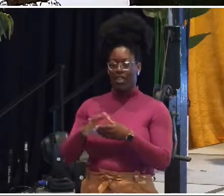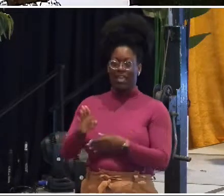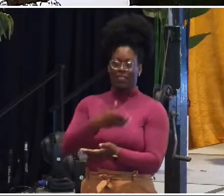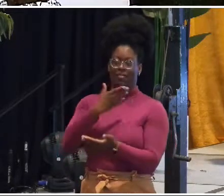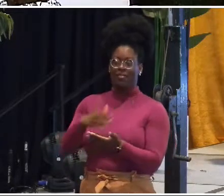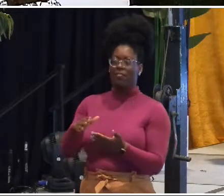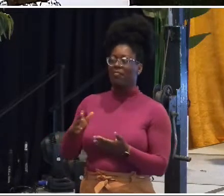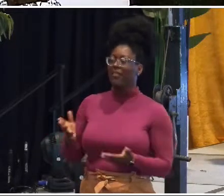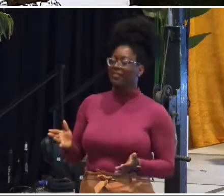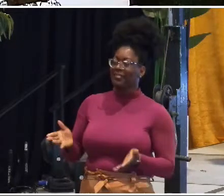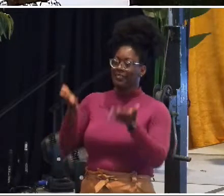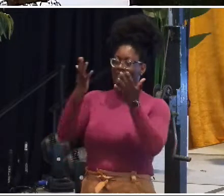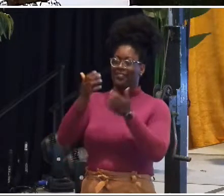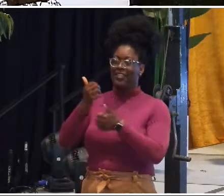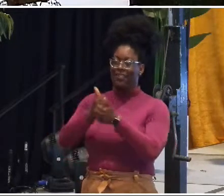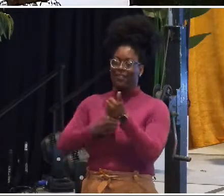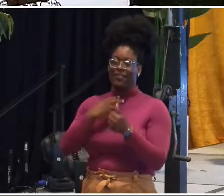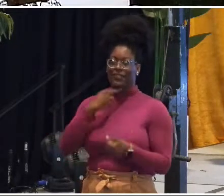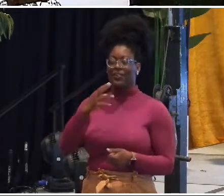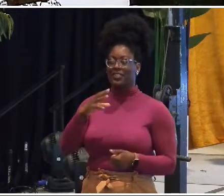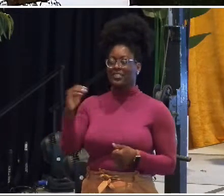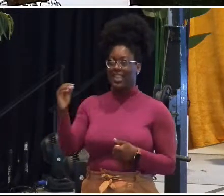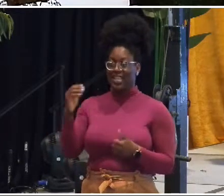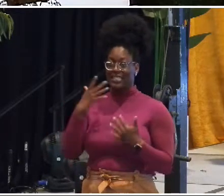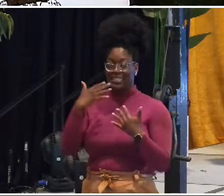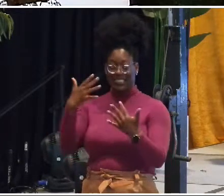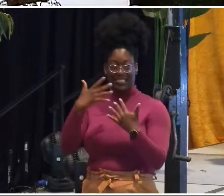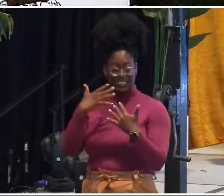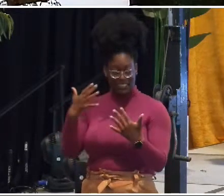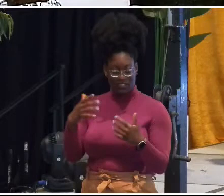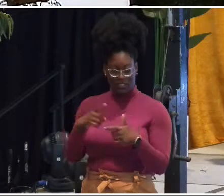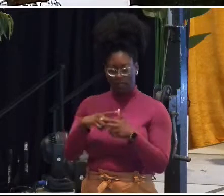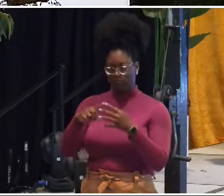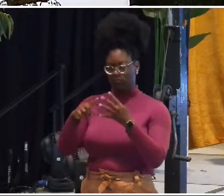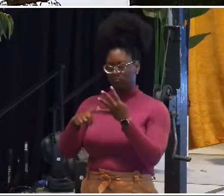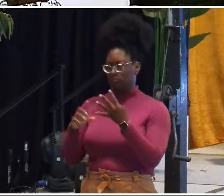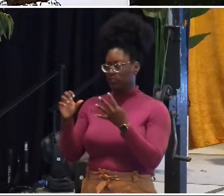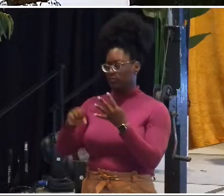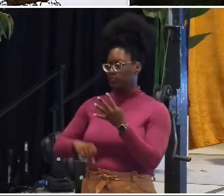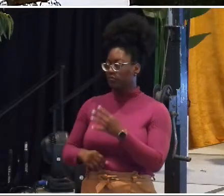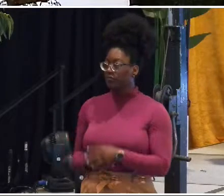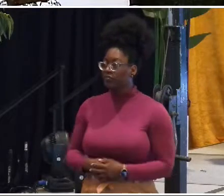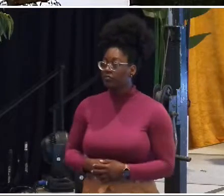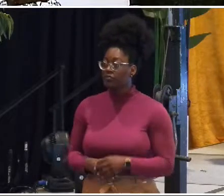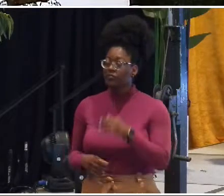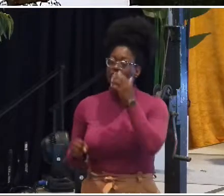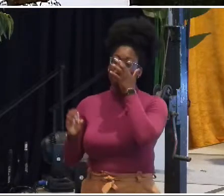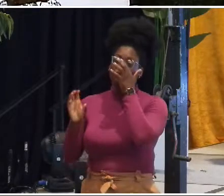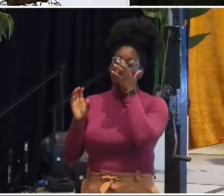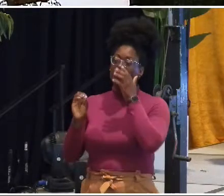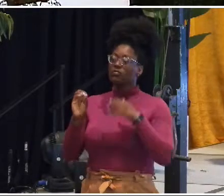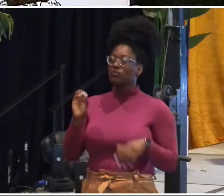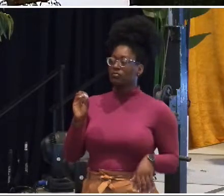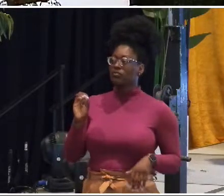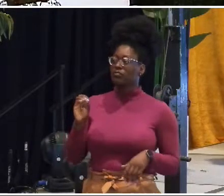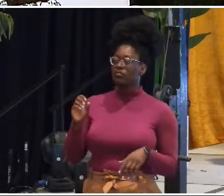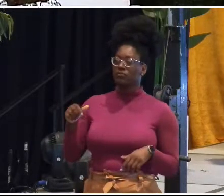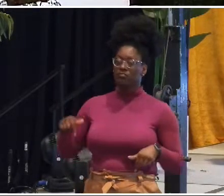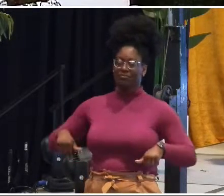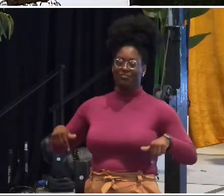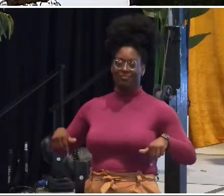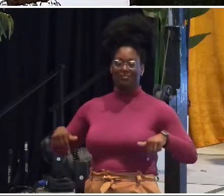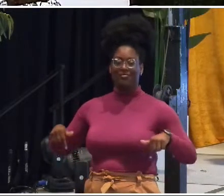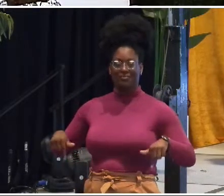housekeeping to keep us all grounded together. So in the tradition of our ancestors, here at the foot of the